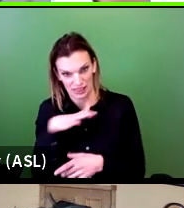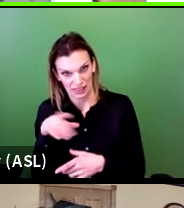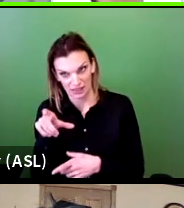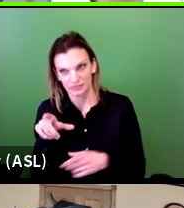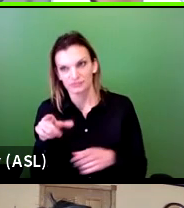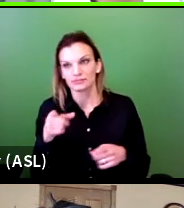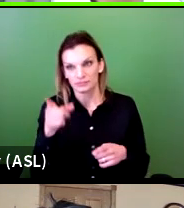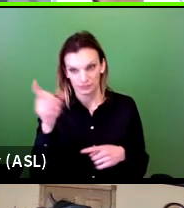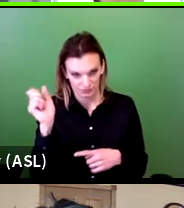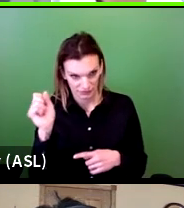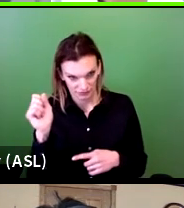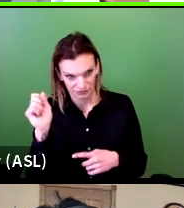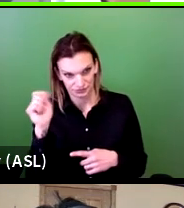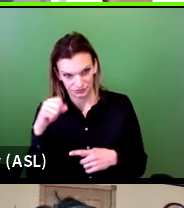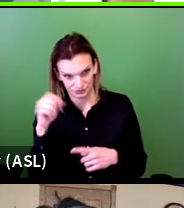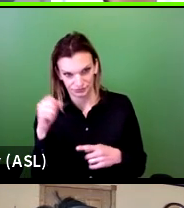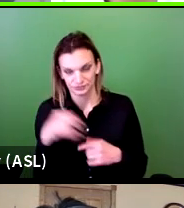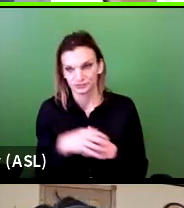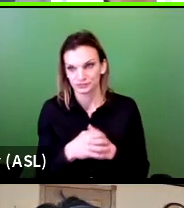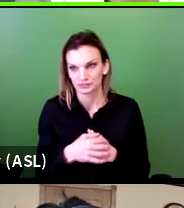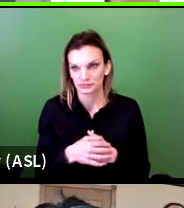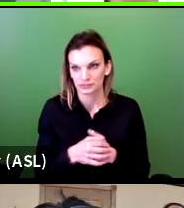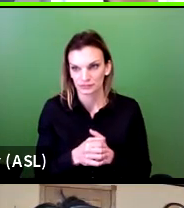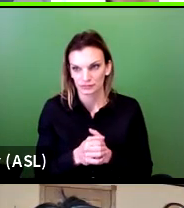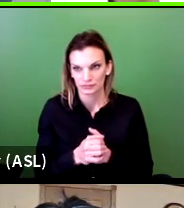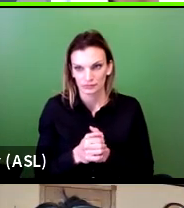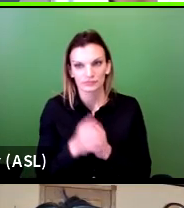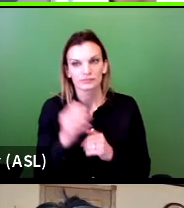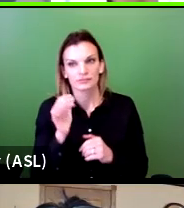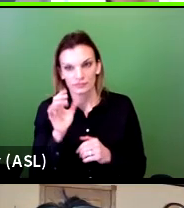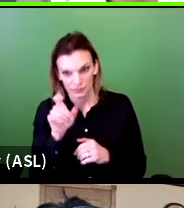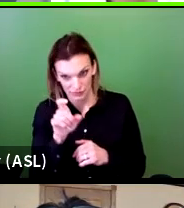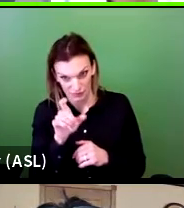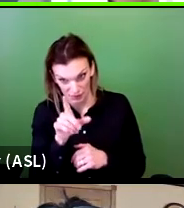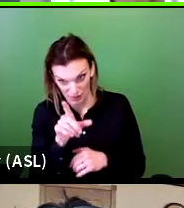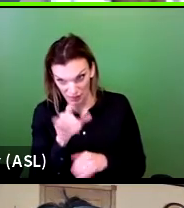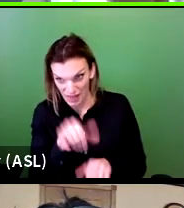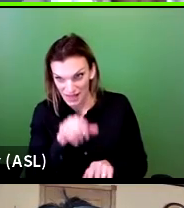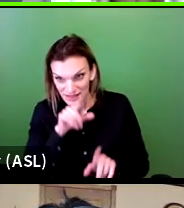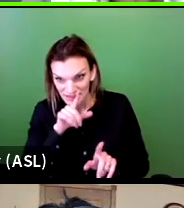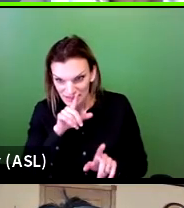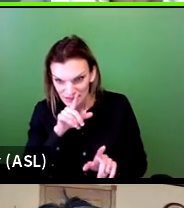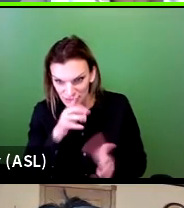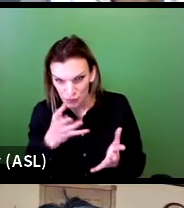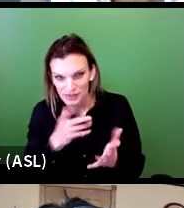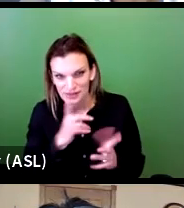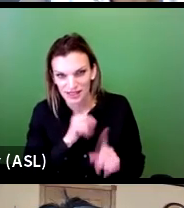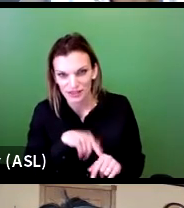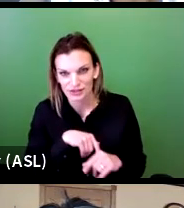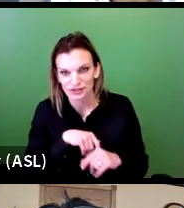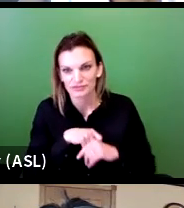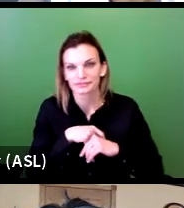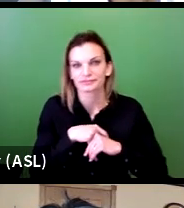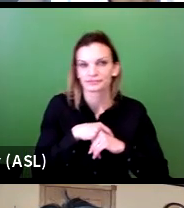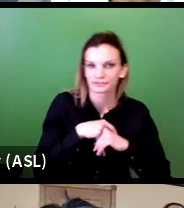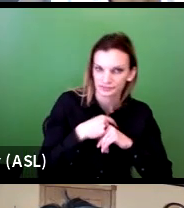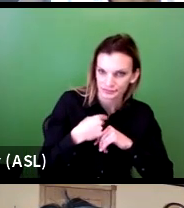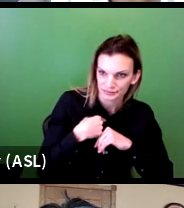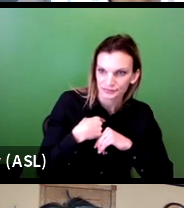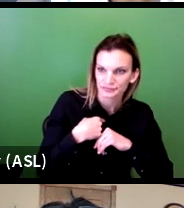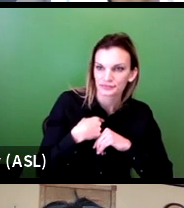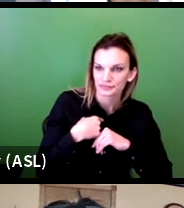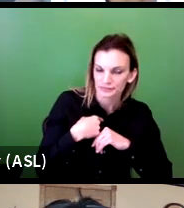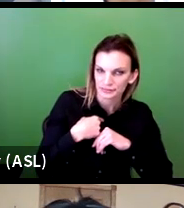That is what you were asking. Okay. I just wanted to make, so was that truly answered? That's my understanding that,